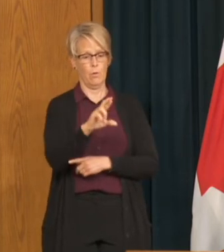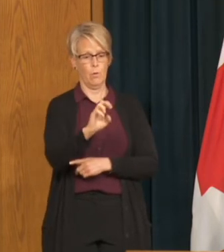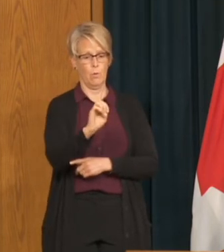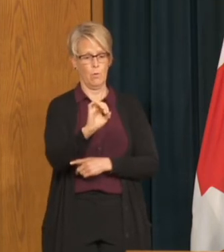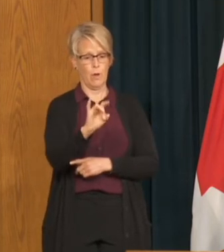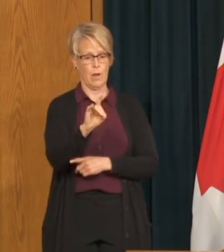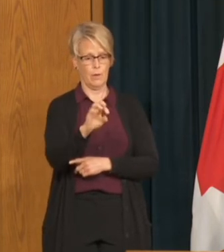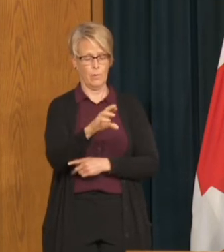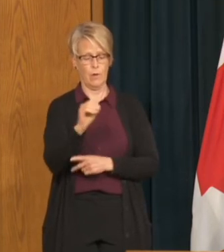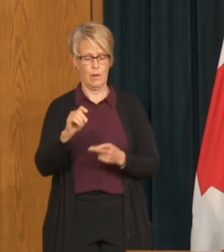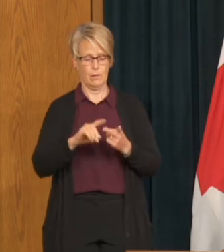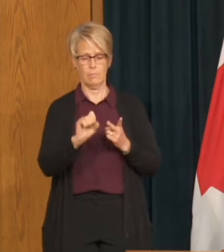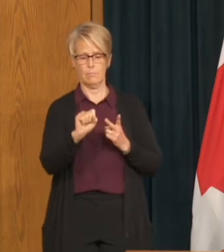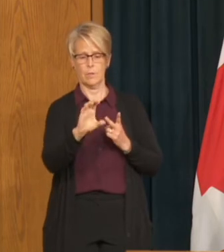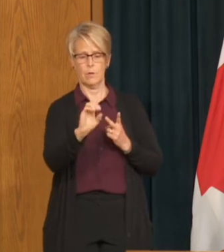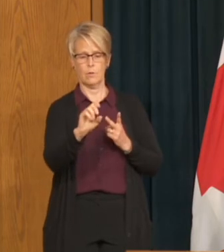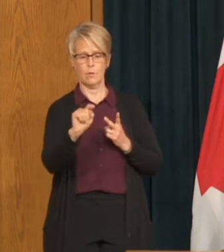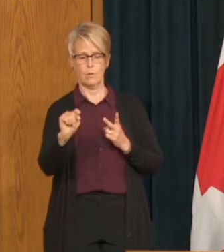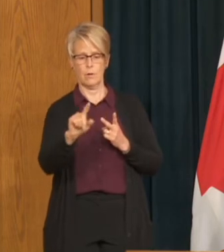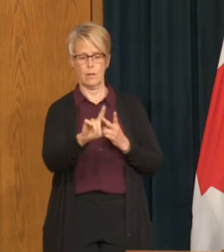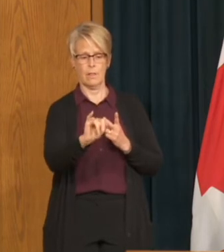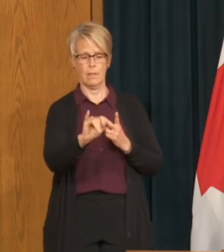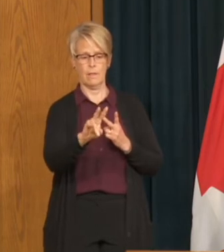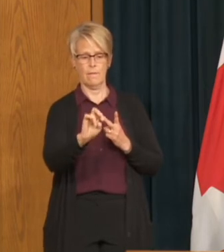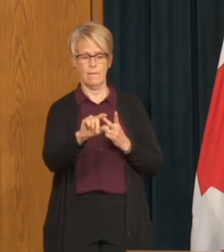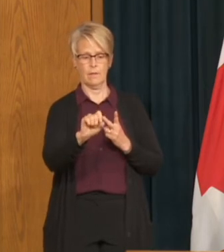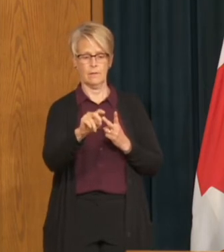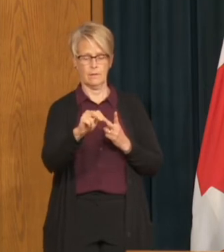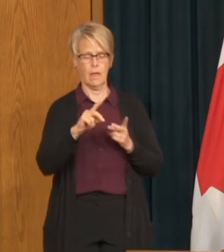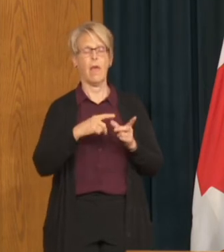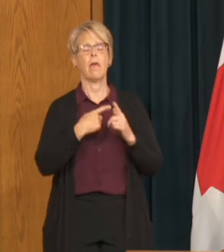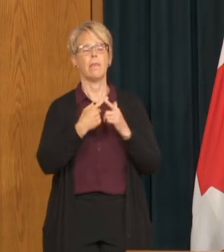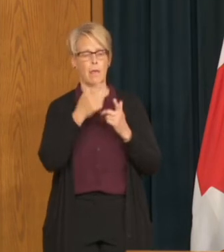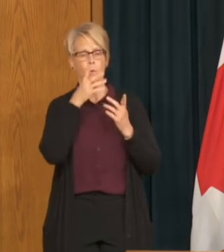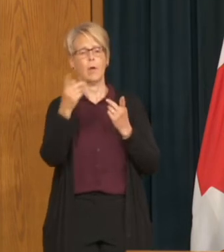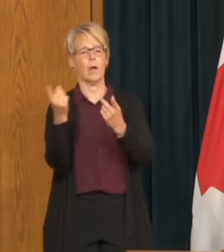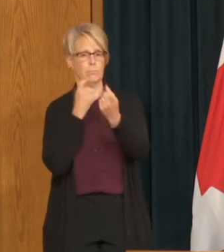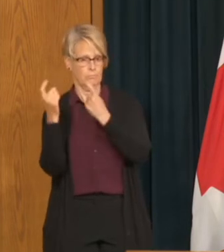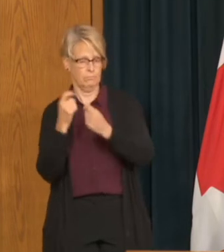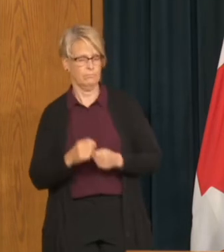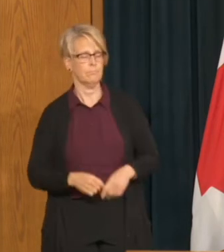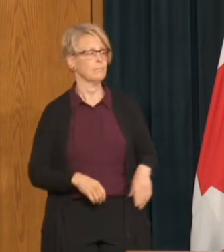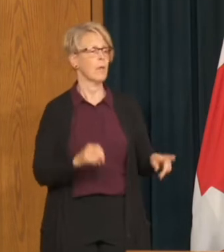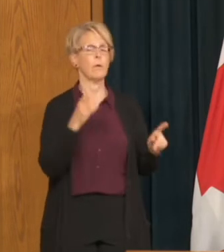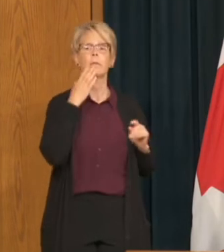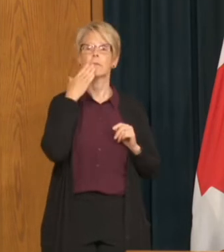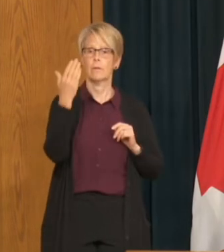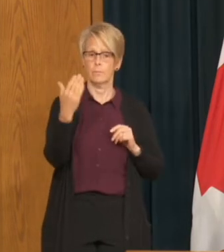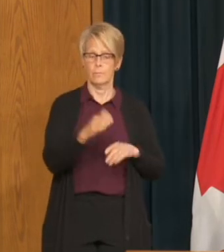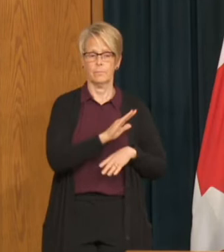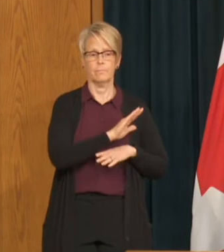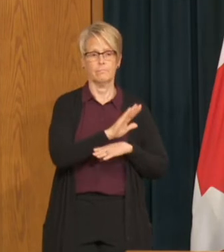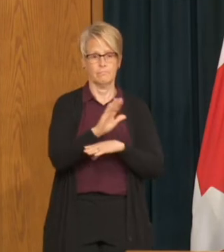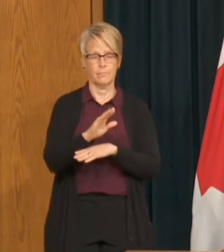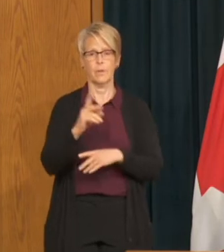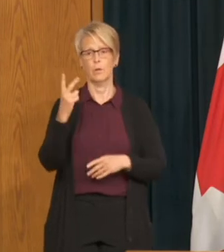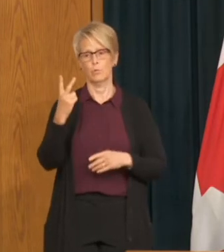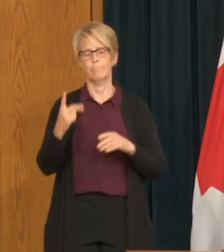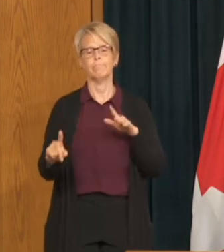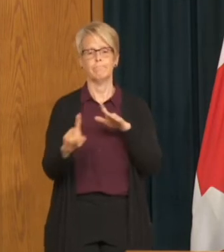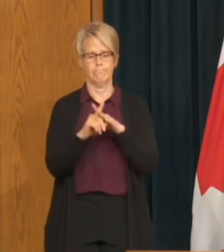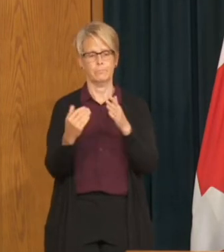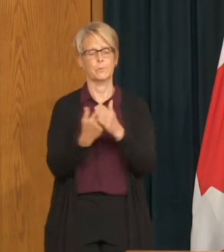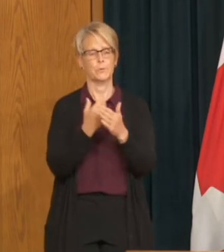Scott Livingstone, and then we'll take questions. Minister Reiter. Thank you. Good afternoon, everyone. There are 2 new cases